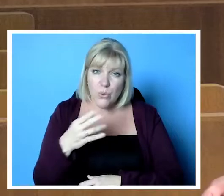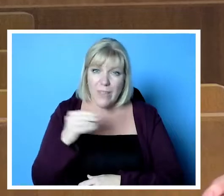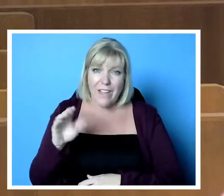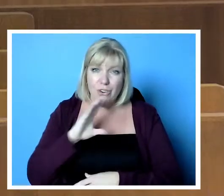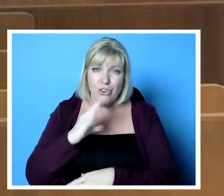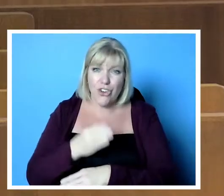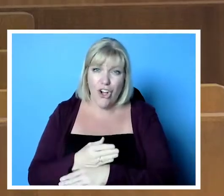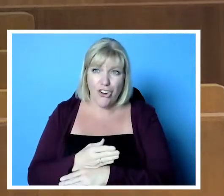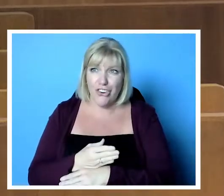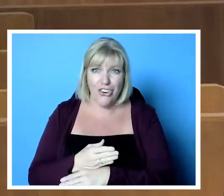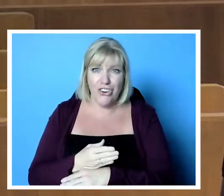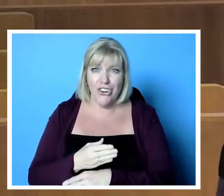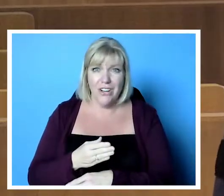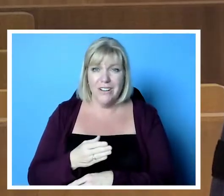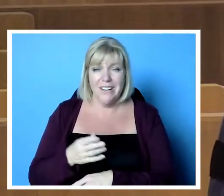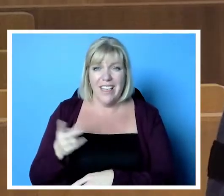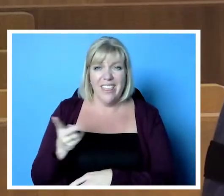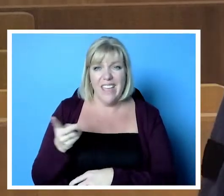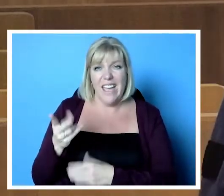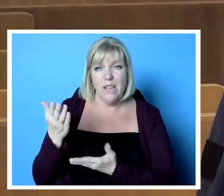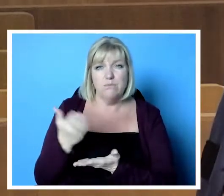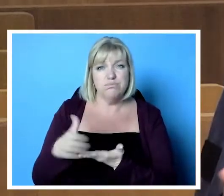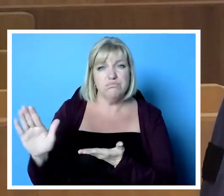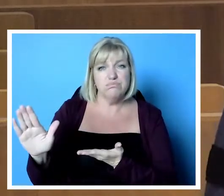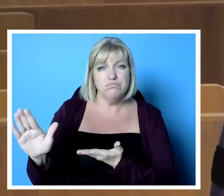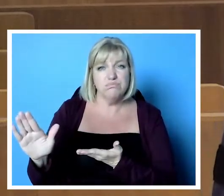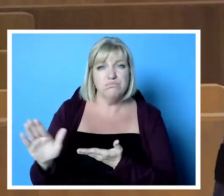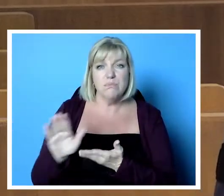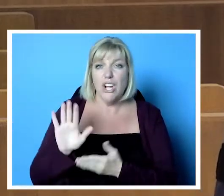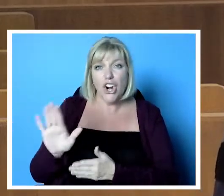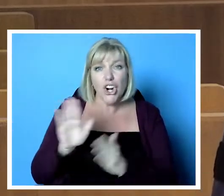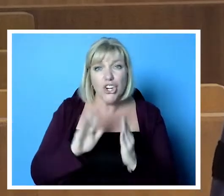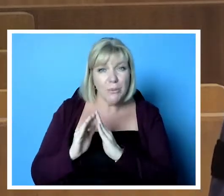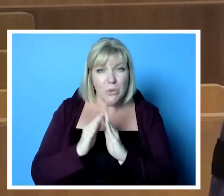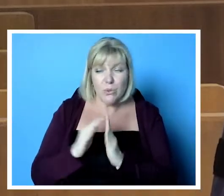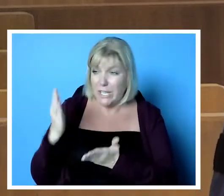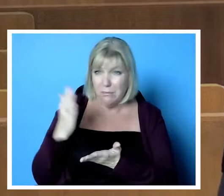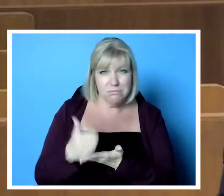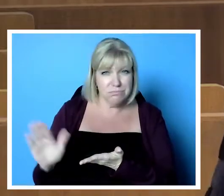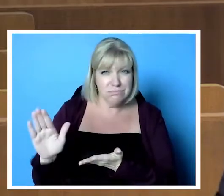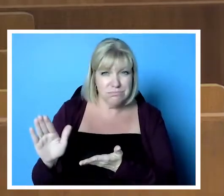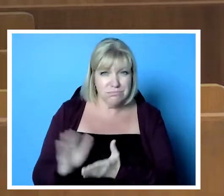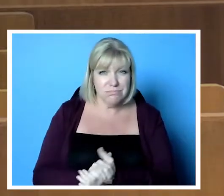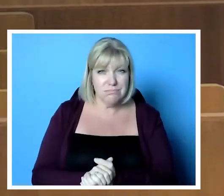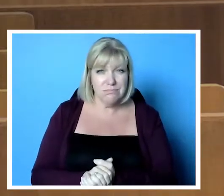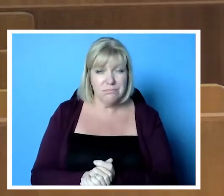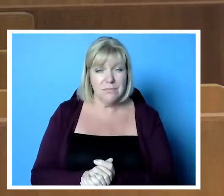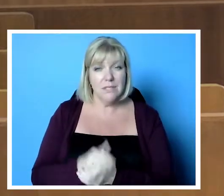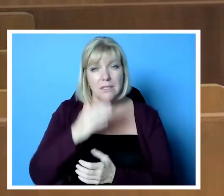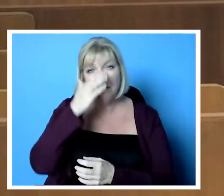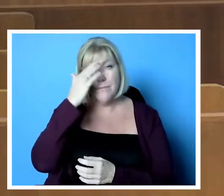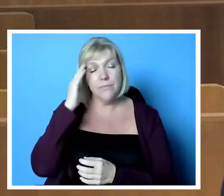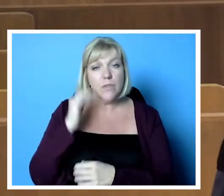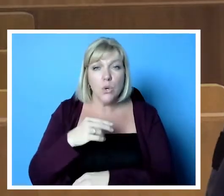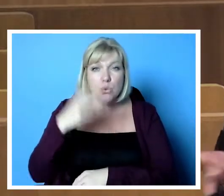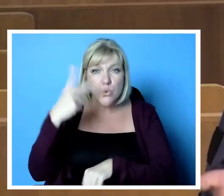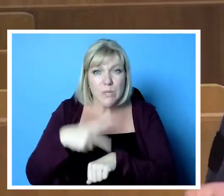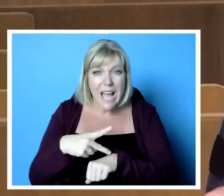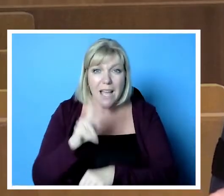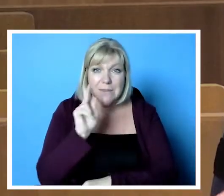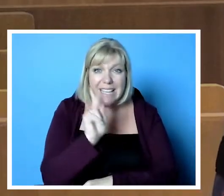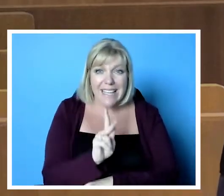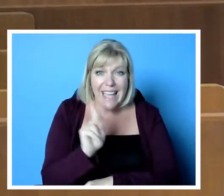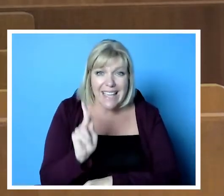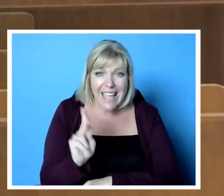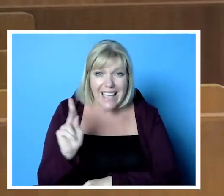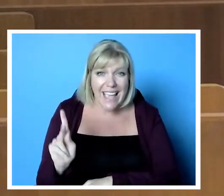their local community for doing this work. On 2 different occasions, the KKK burned